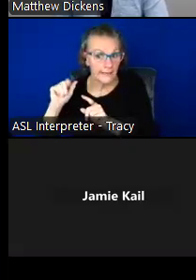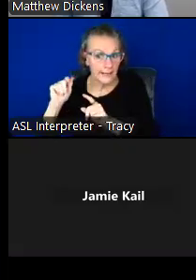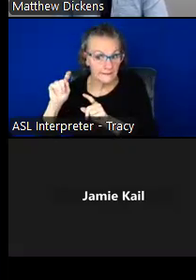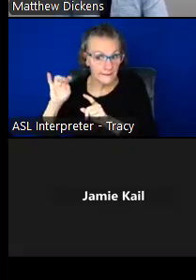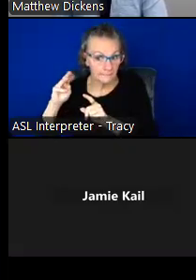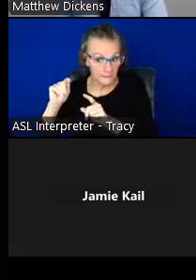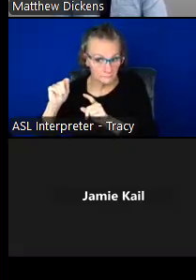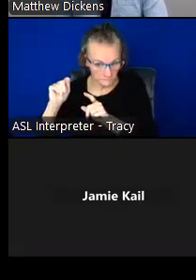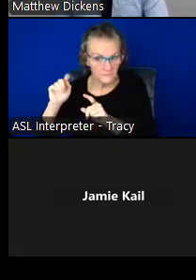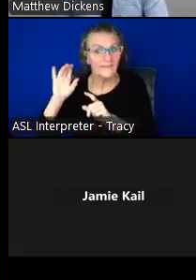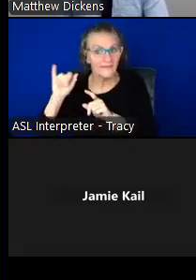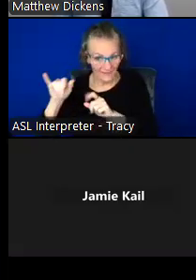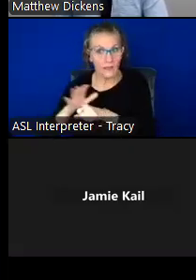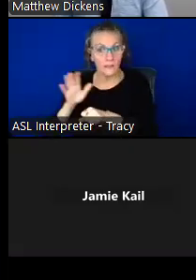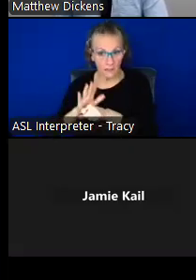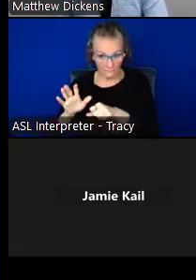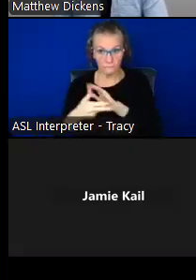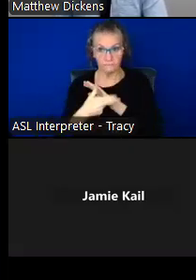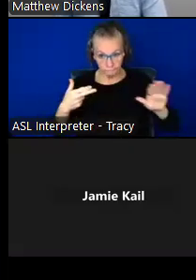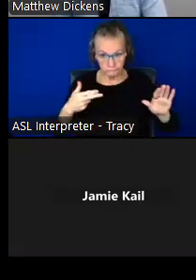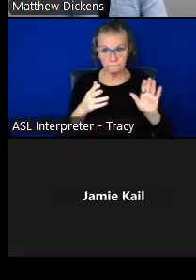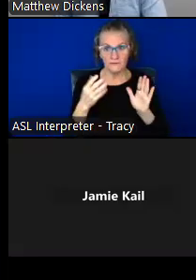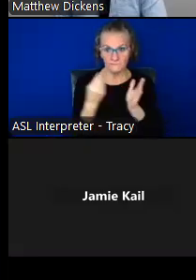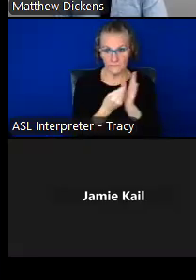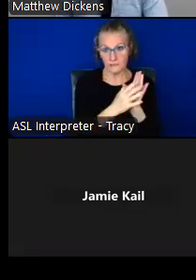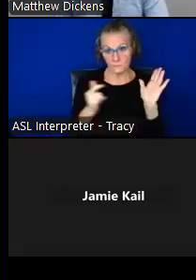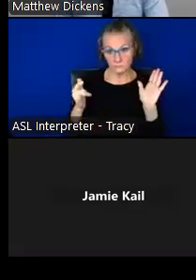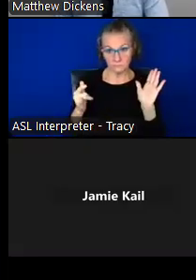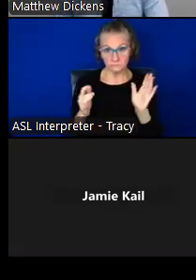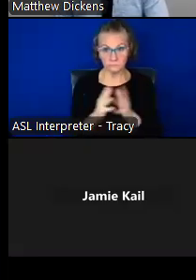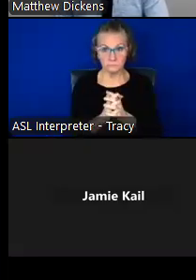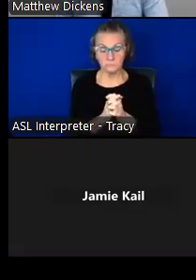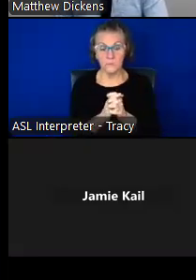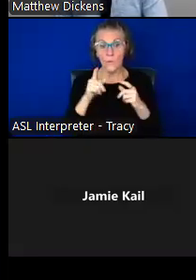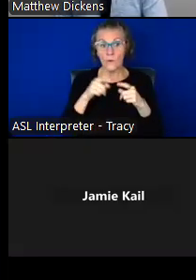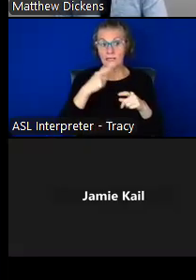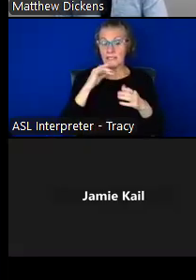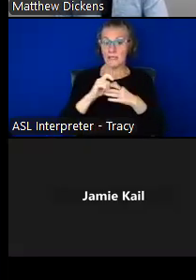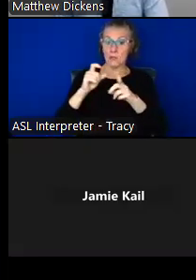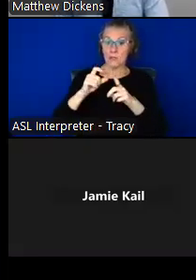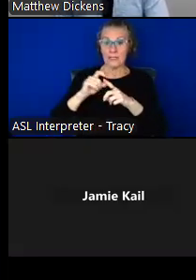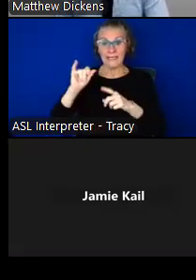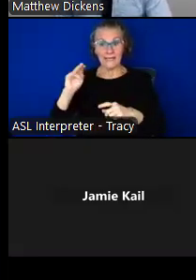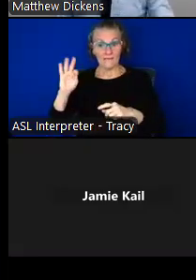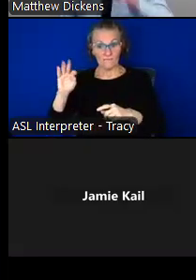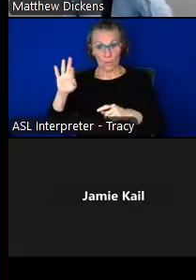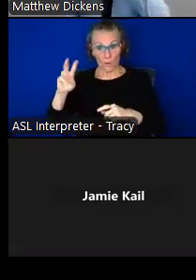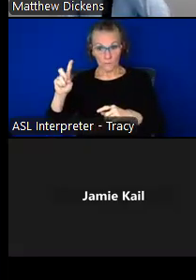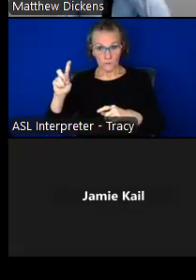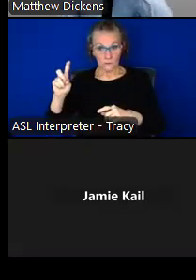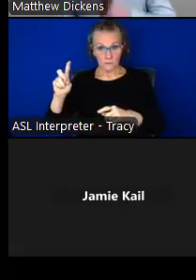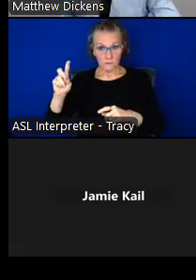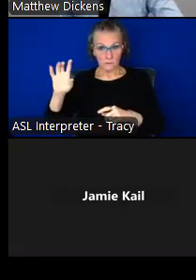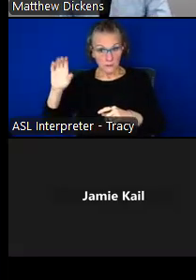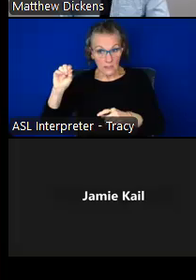individual, that can be financial exploitation as well. When I say the term informed consent,